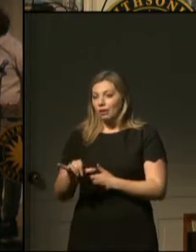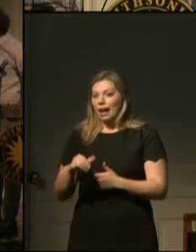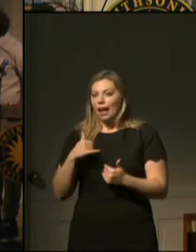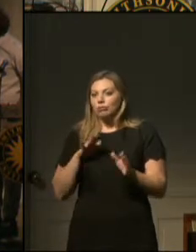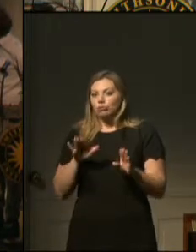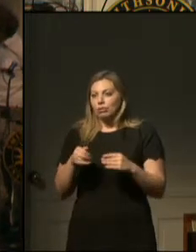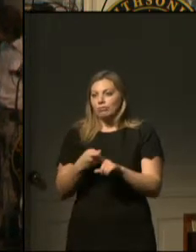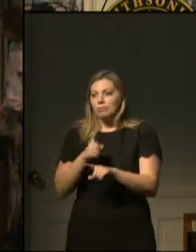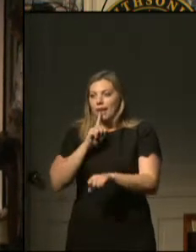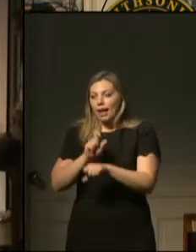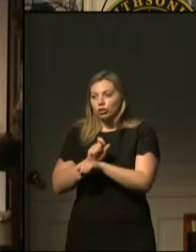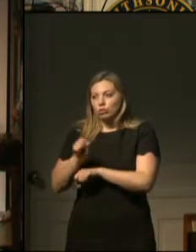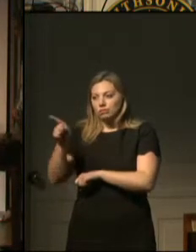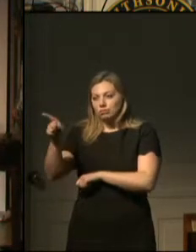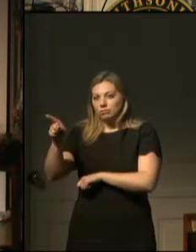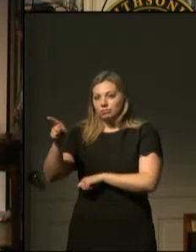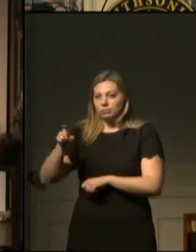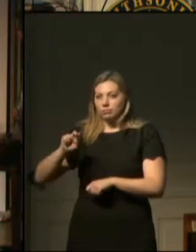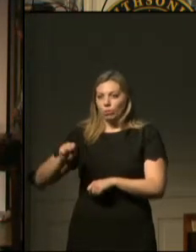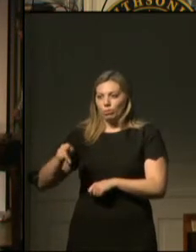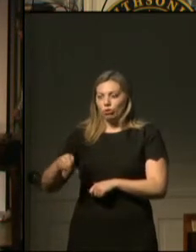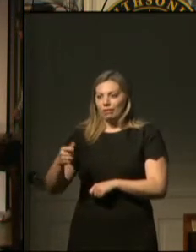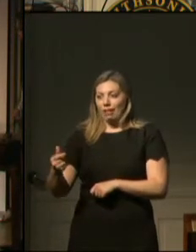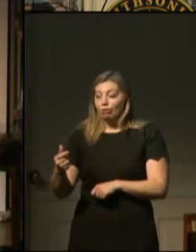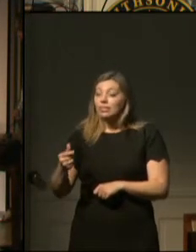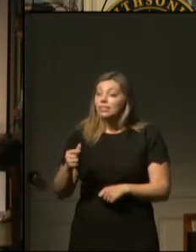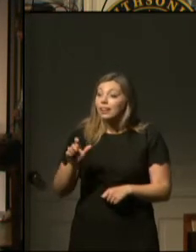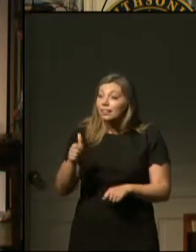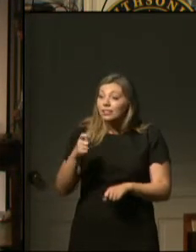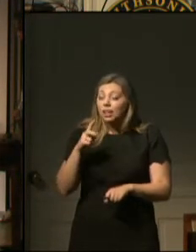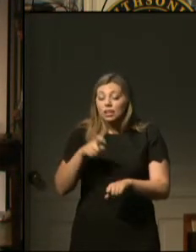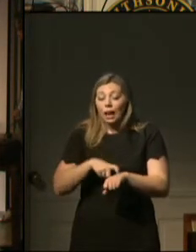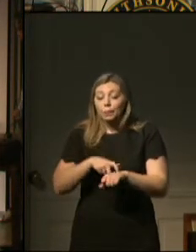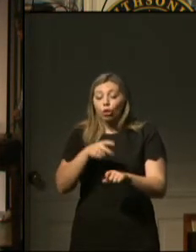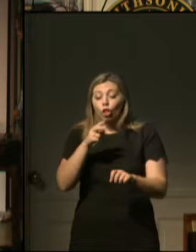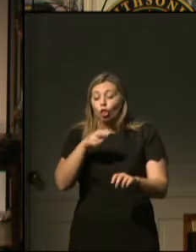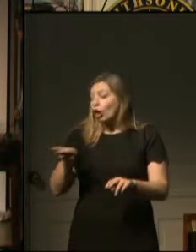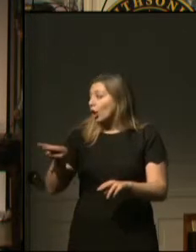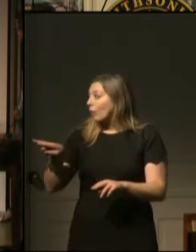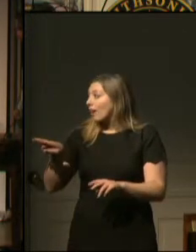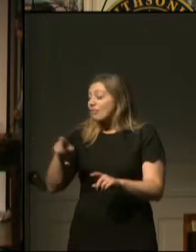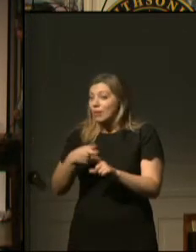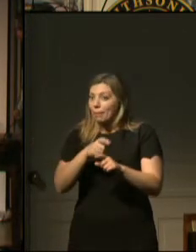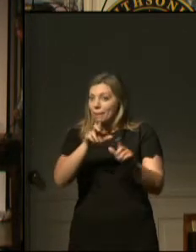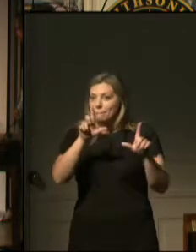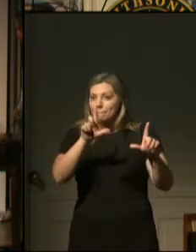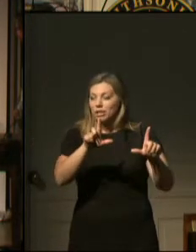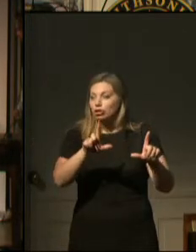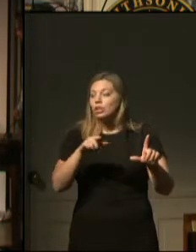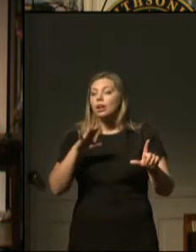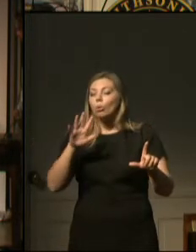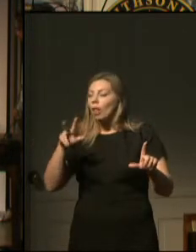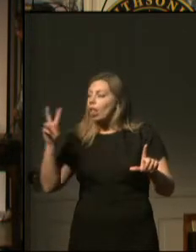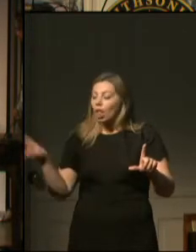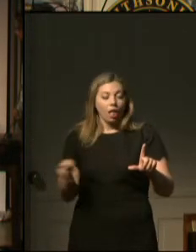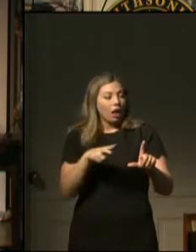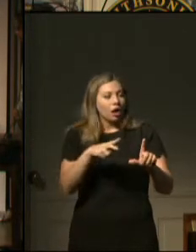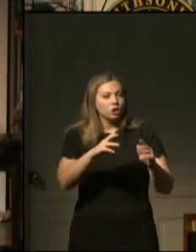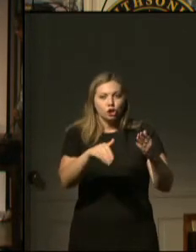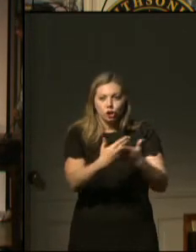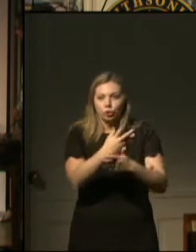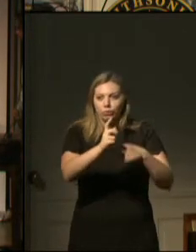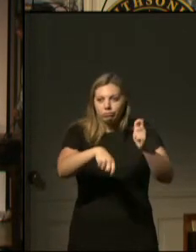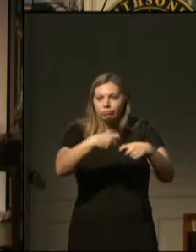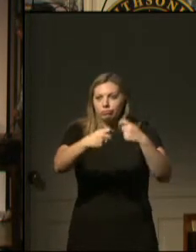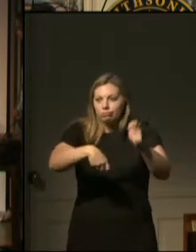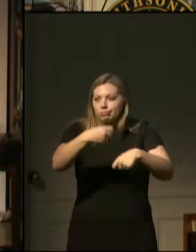Portrait Gallery. And anytime that you look away from a picture, it'll be replaced with another picture. So you can spend an infinite amount of time